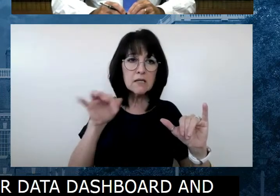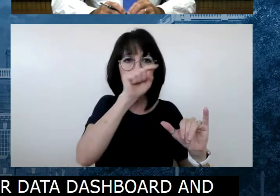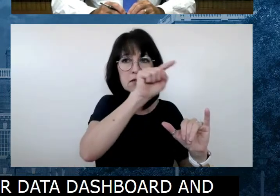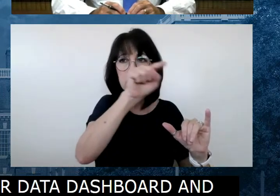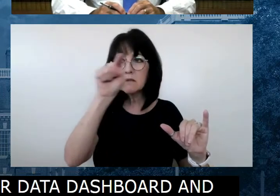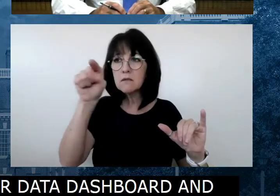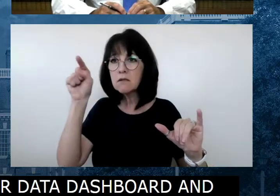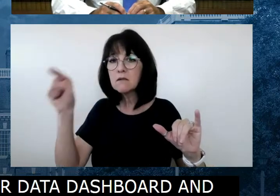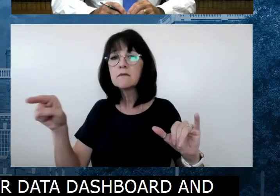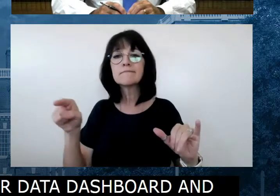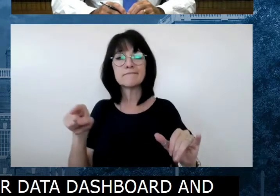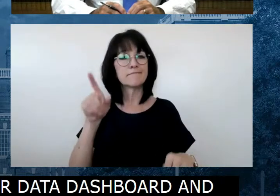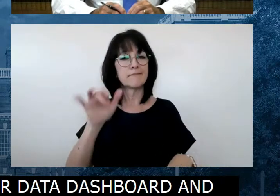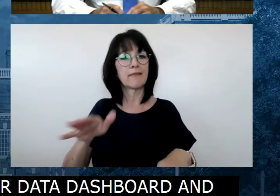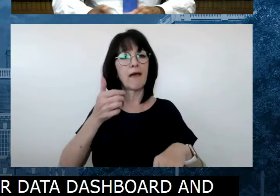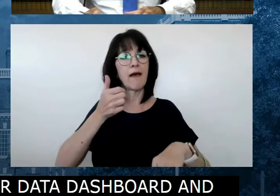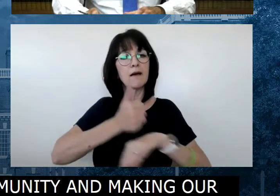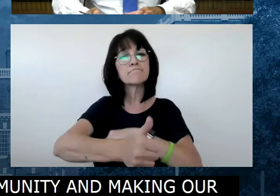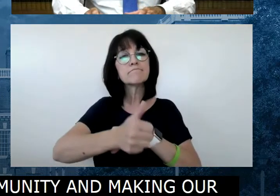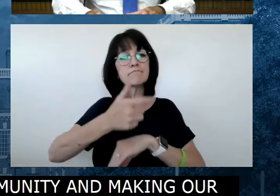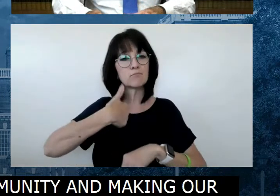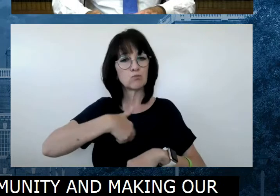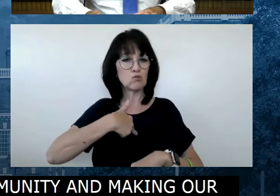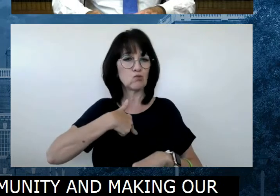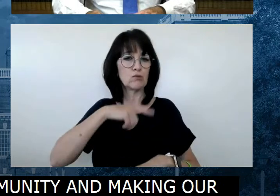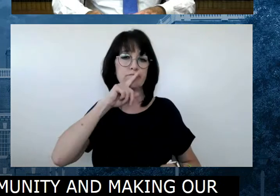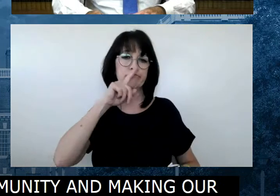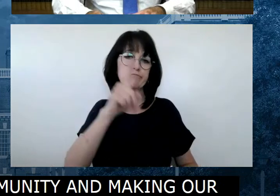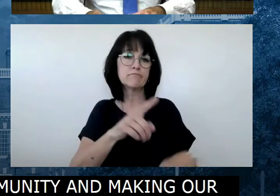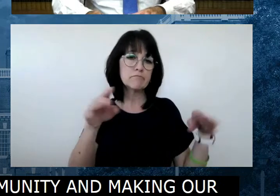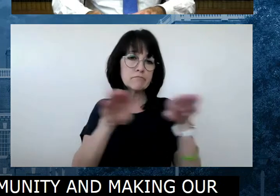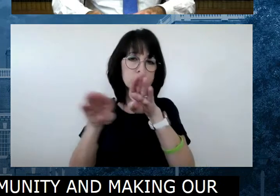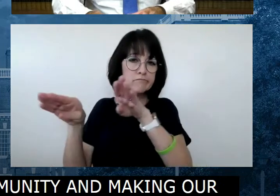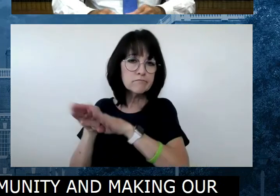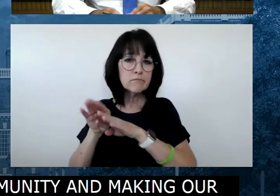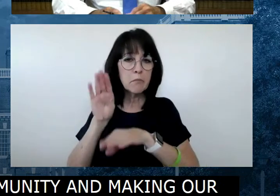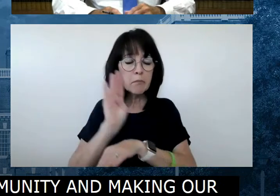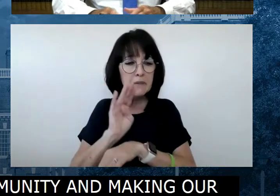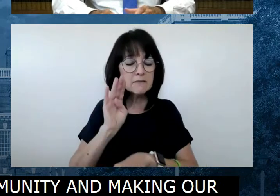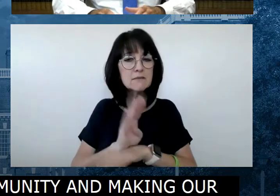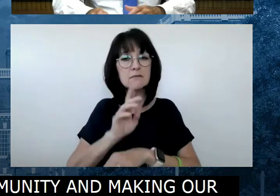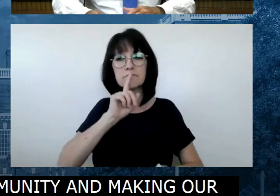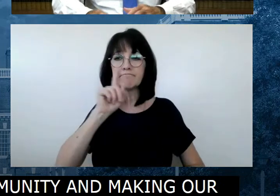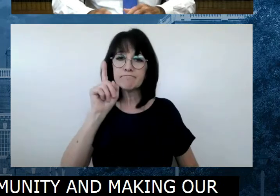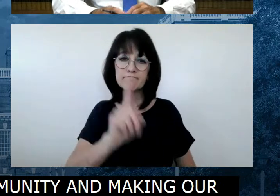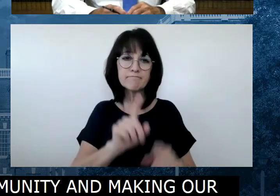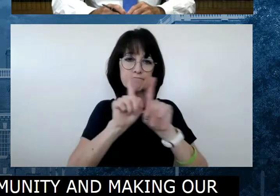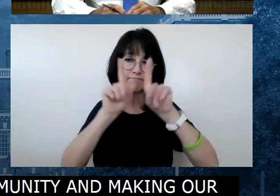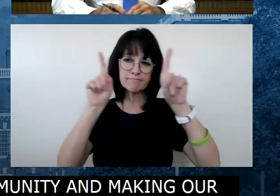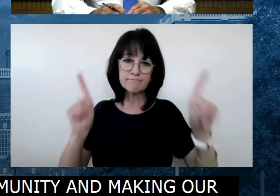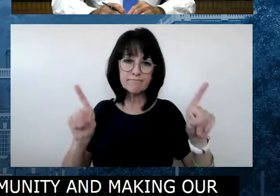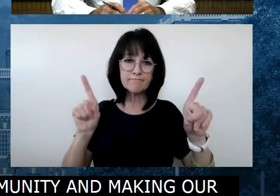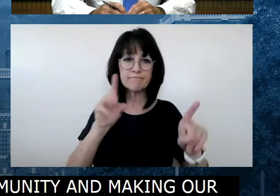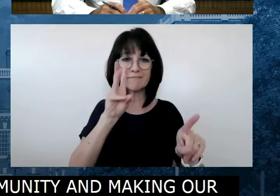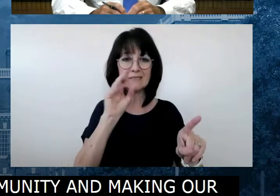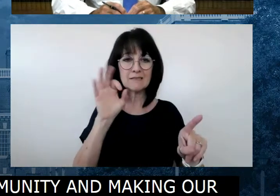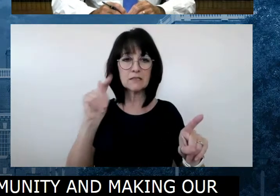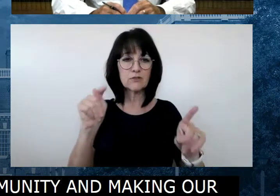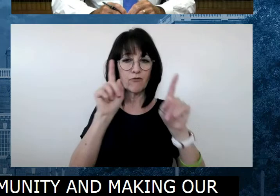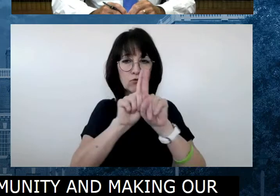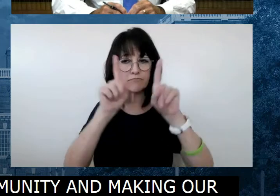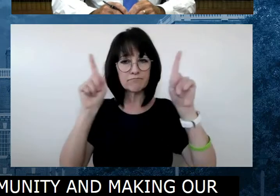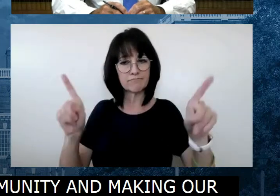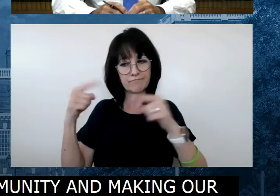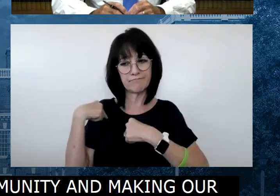business sections, to advise people to stay separate, 6 foot distancing, wearing masks or not, over the